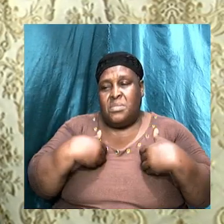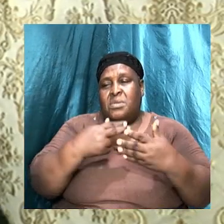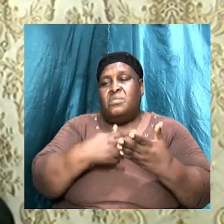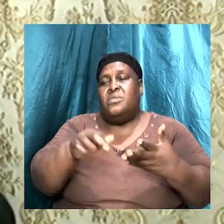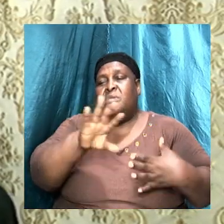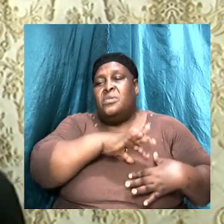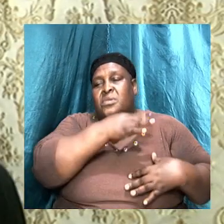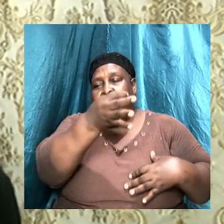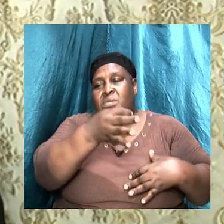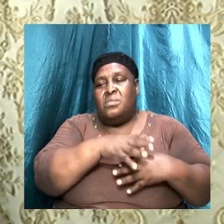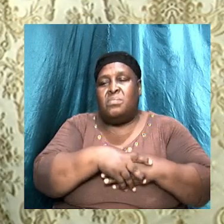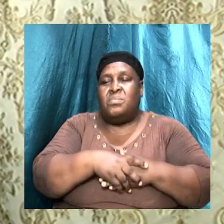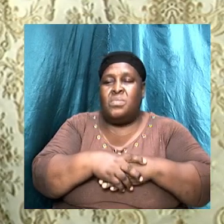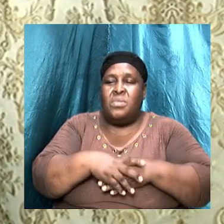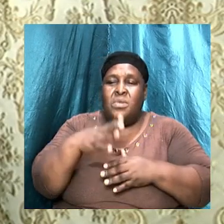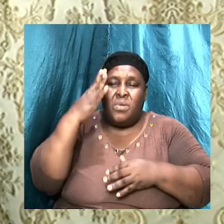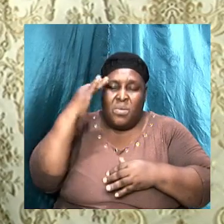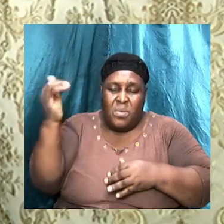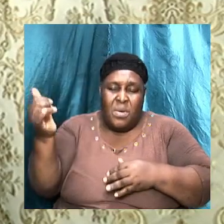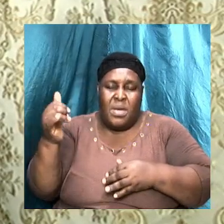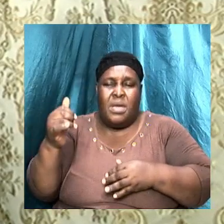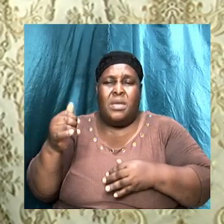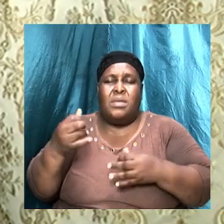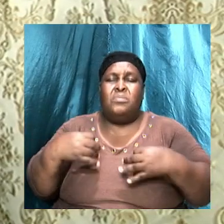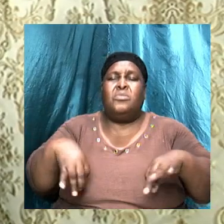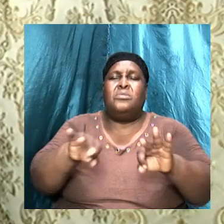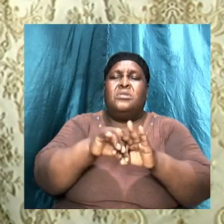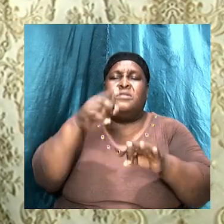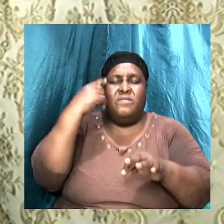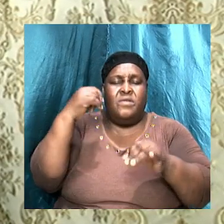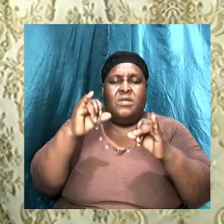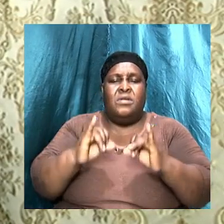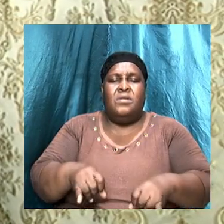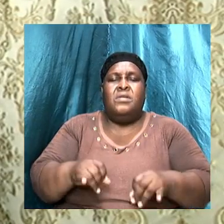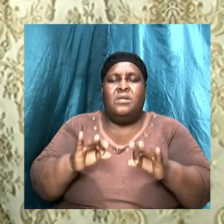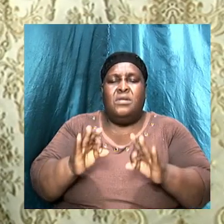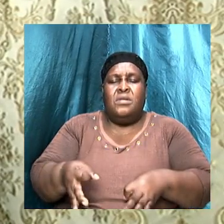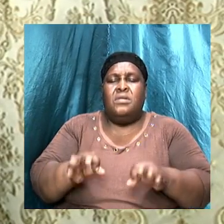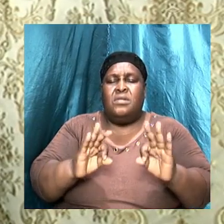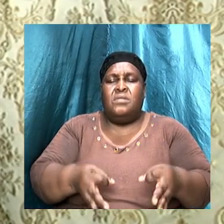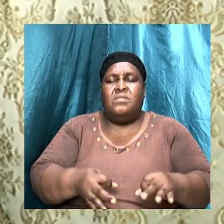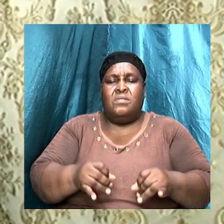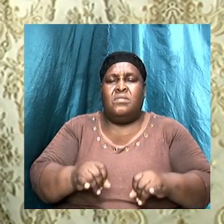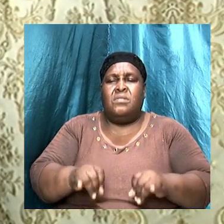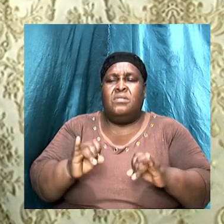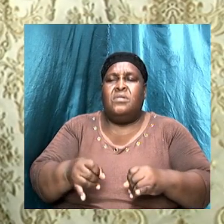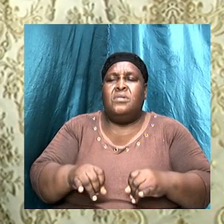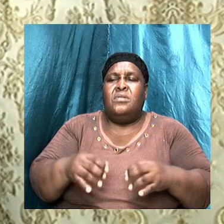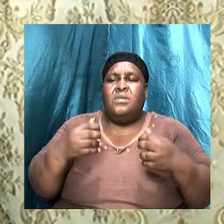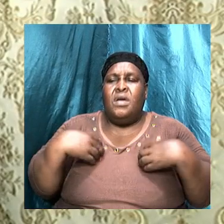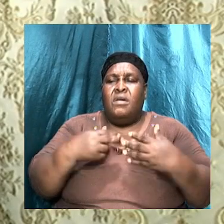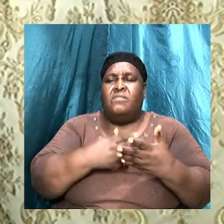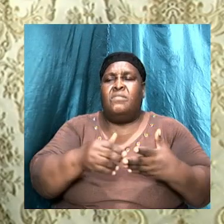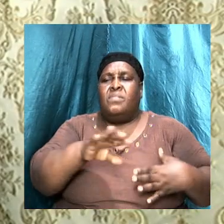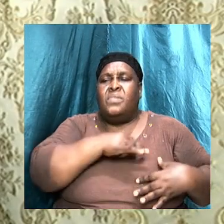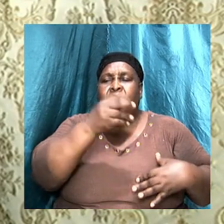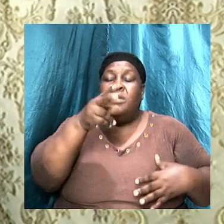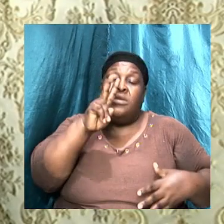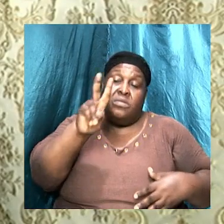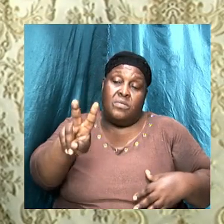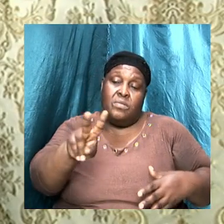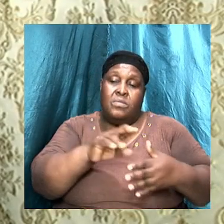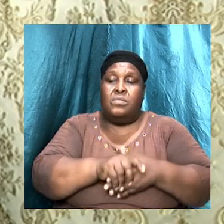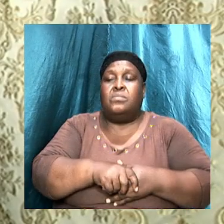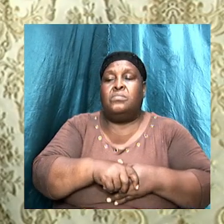Ghost. Why is it important for an individual to have the Holy Ghost? Two, we are going to look at the